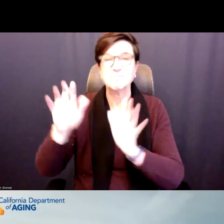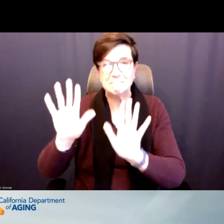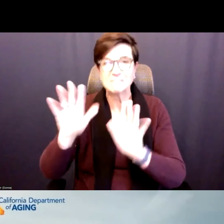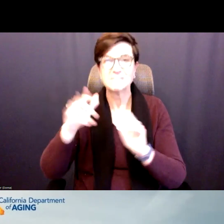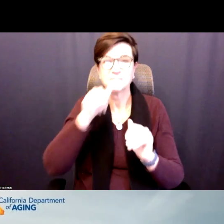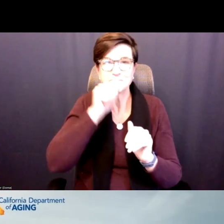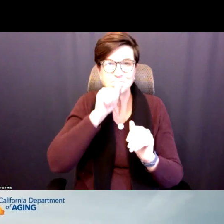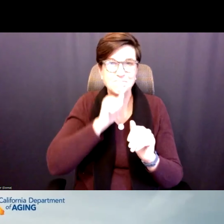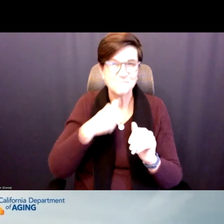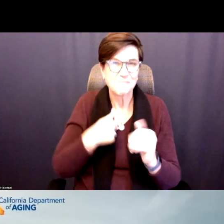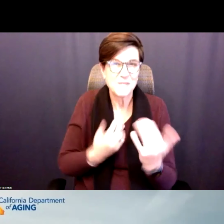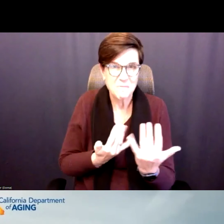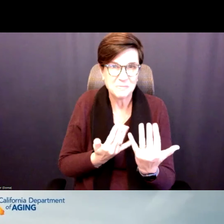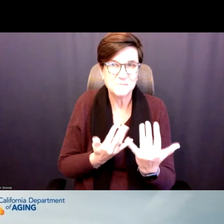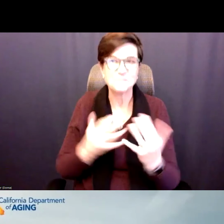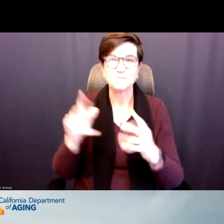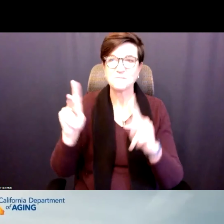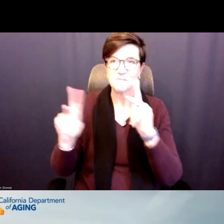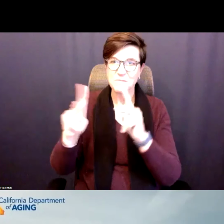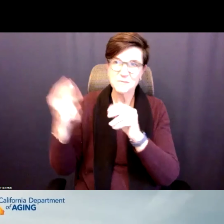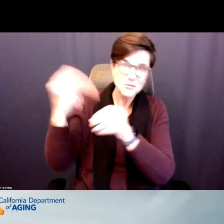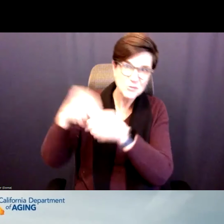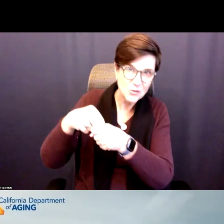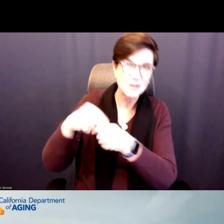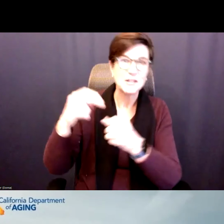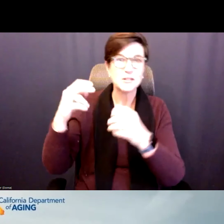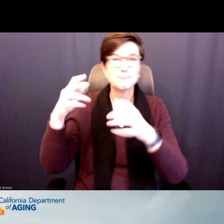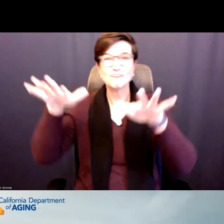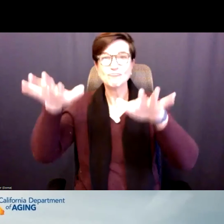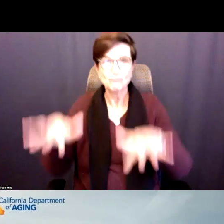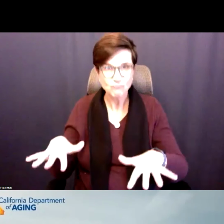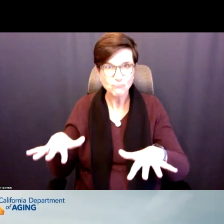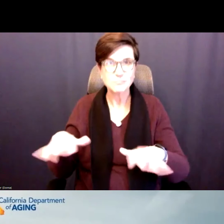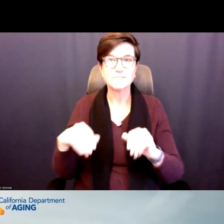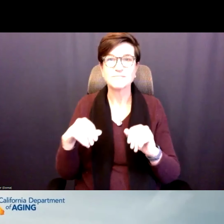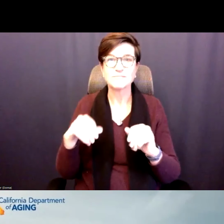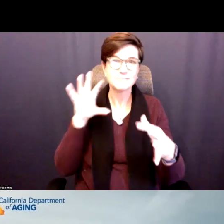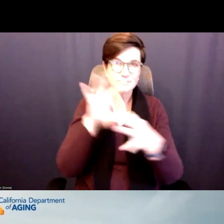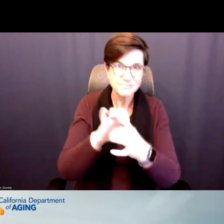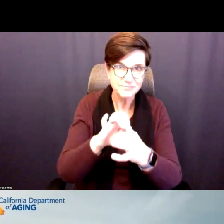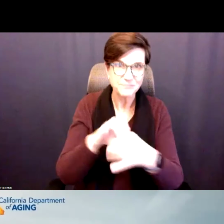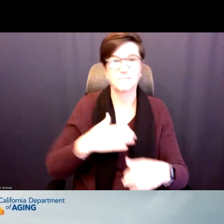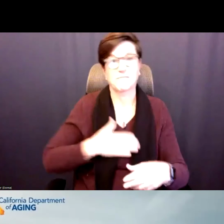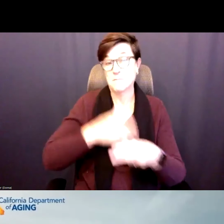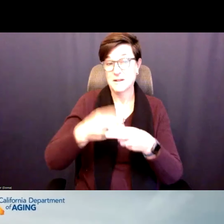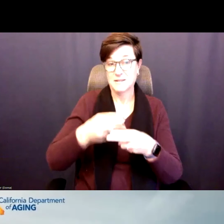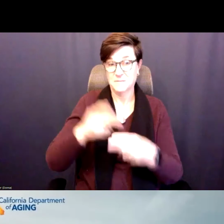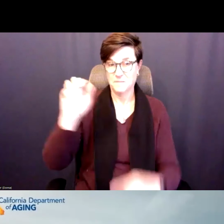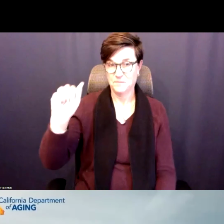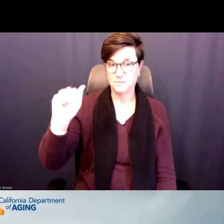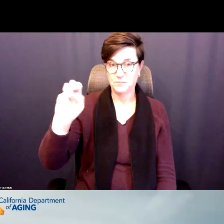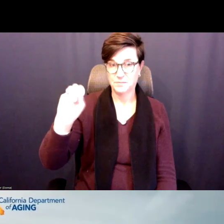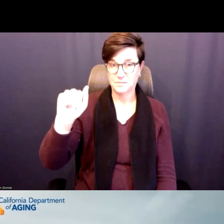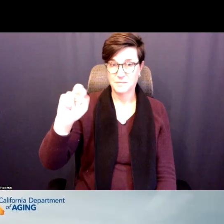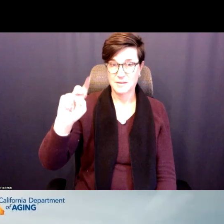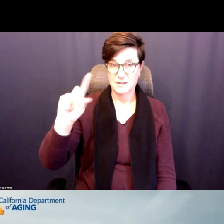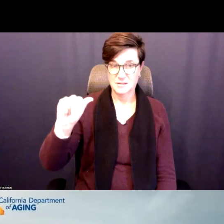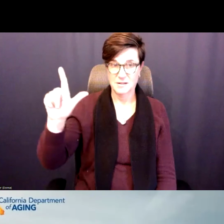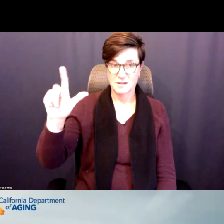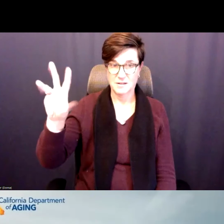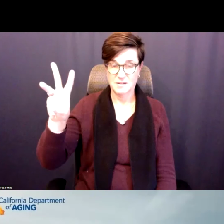log on and get their audio working. My name is Amanda Lawrence. I am the project director